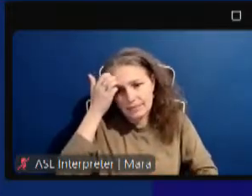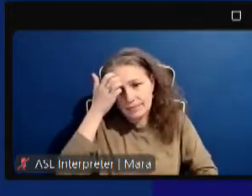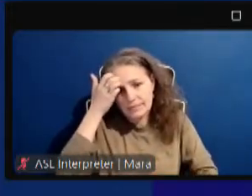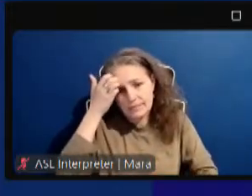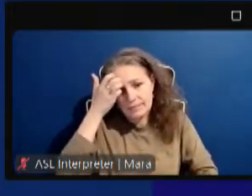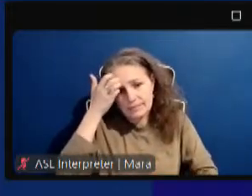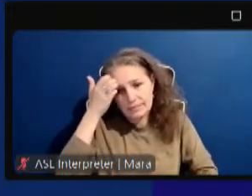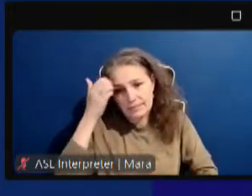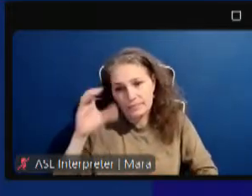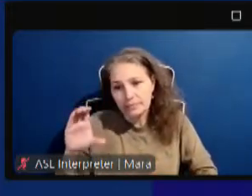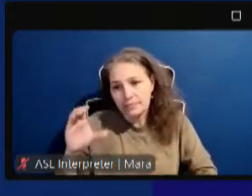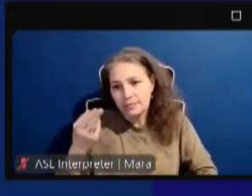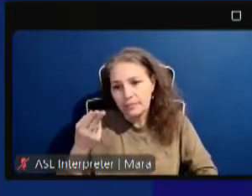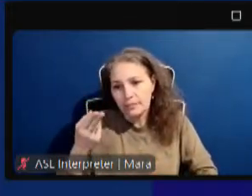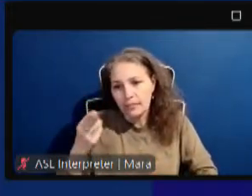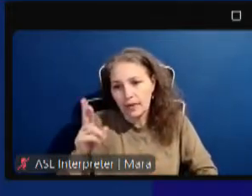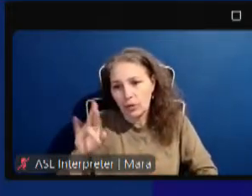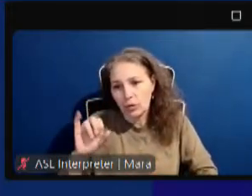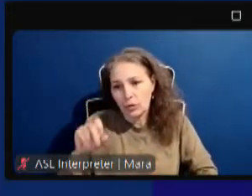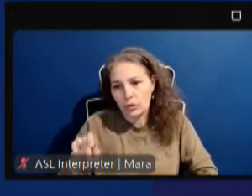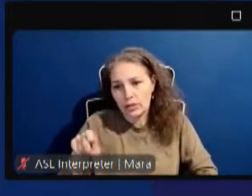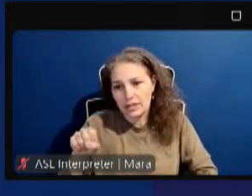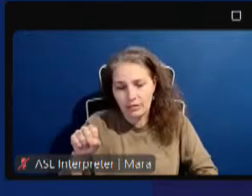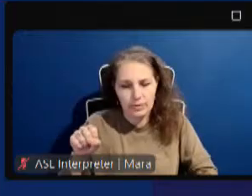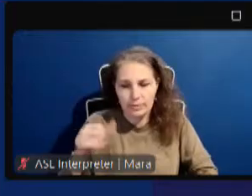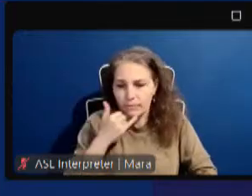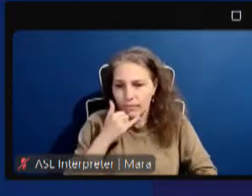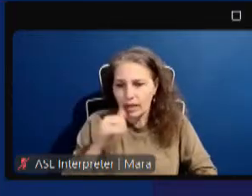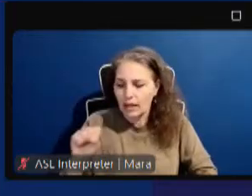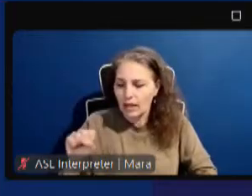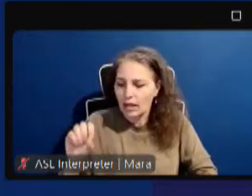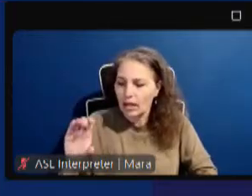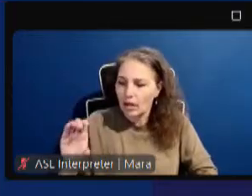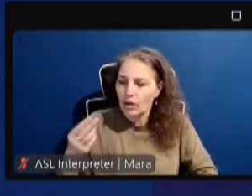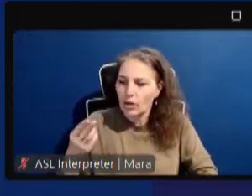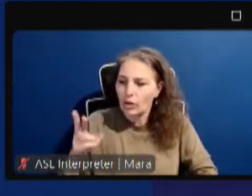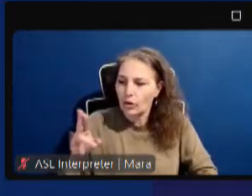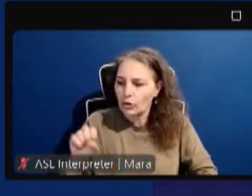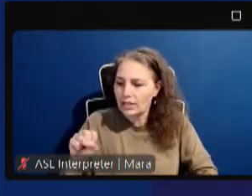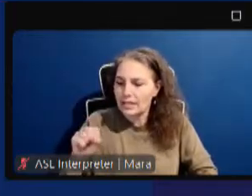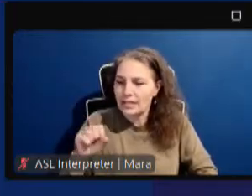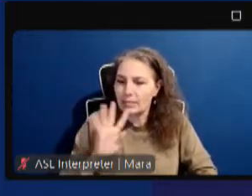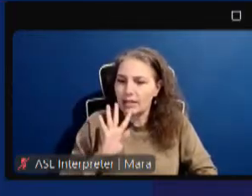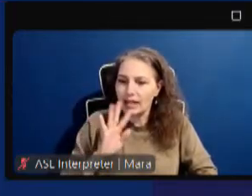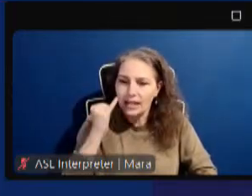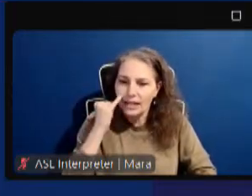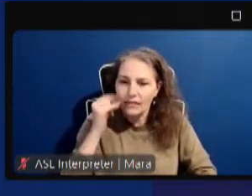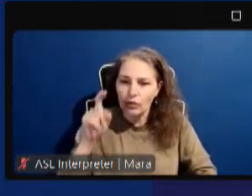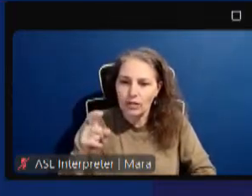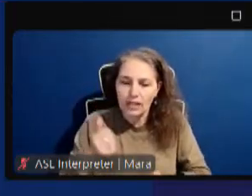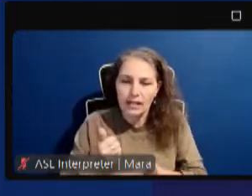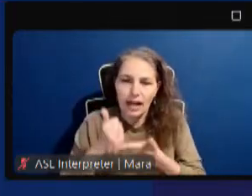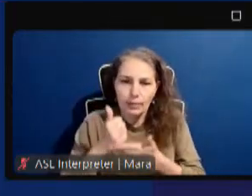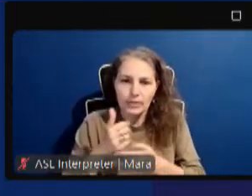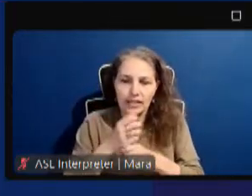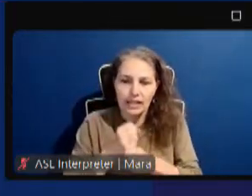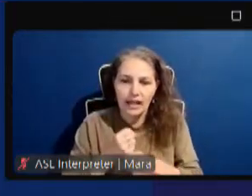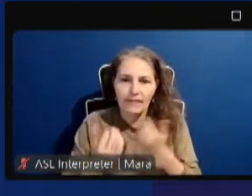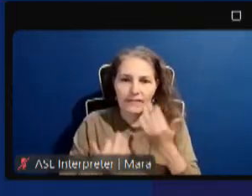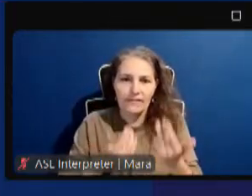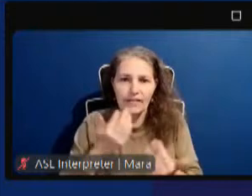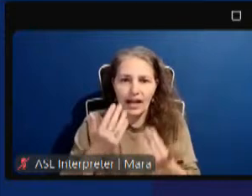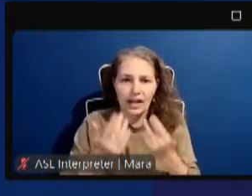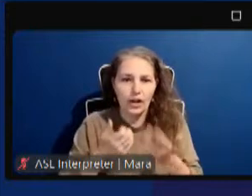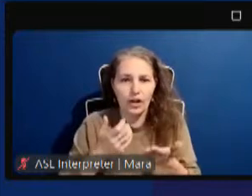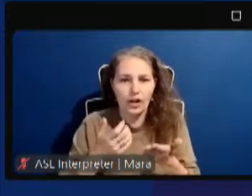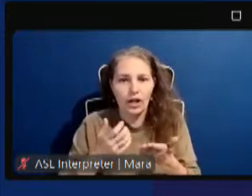Chris, are you on the line? I can help with that. So anyone who needs assistance with removing a fire, obtaining a fire debris removal